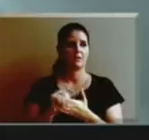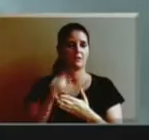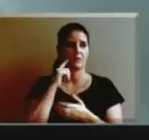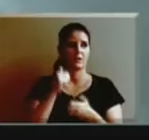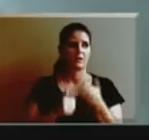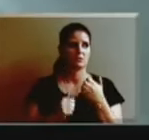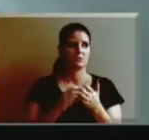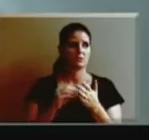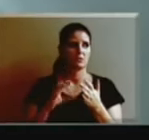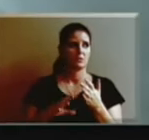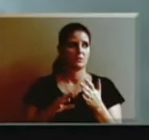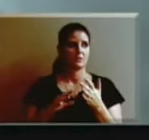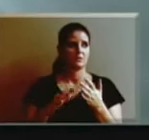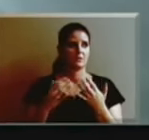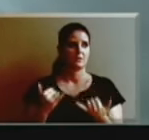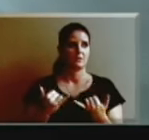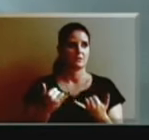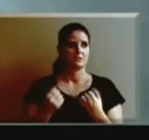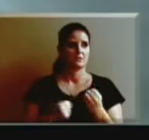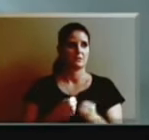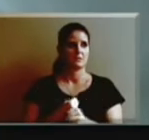$3,833. This year, it is